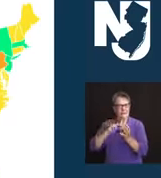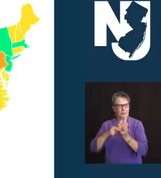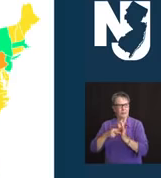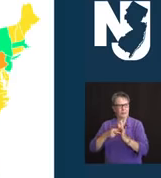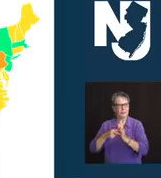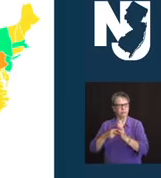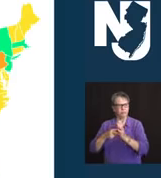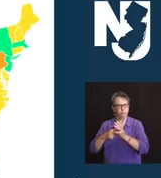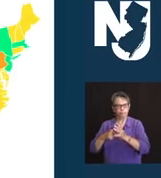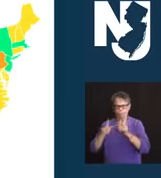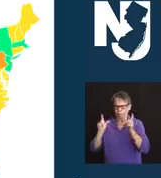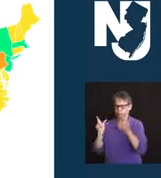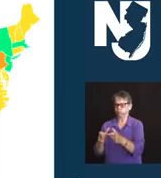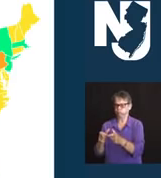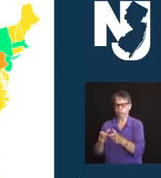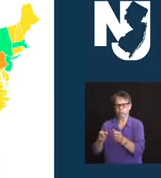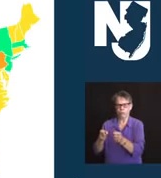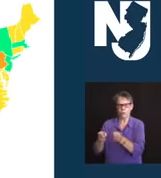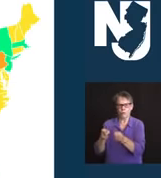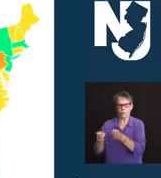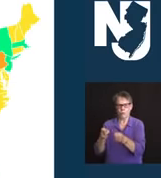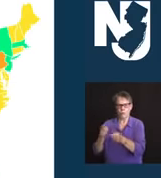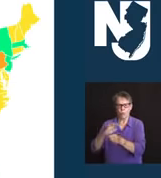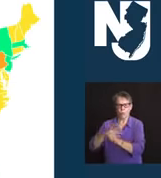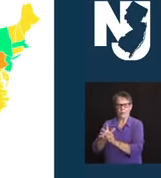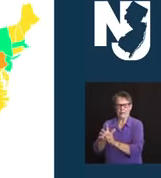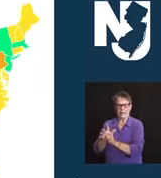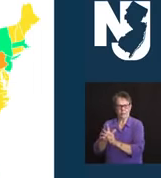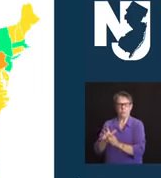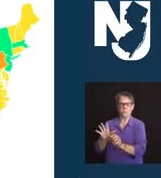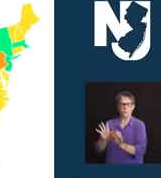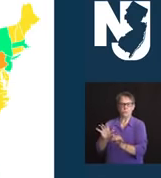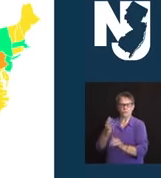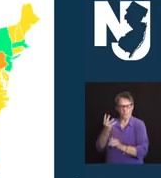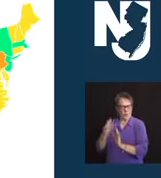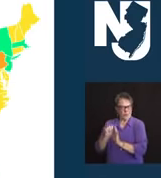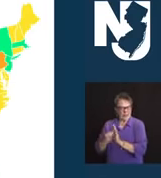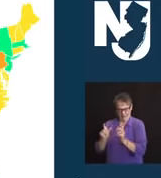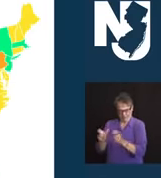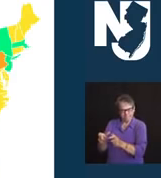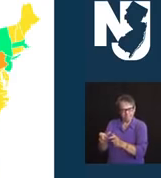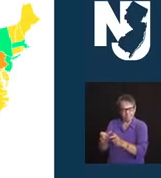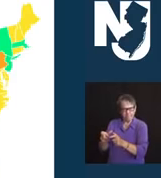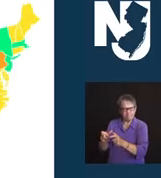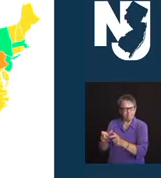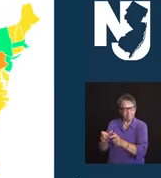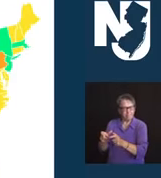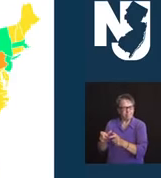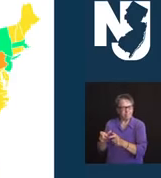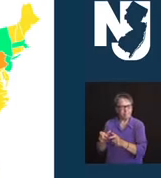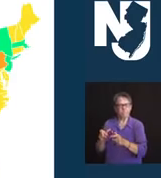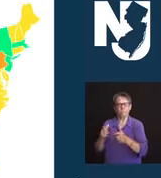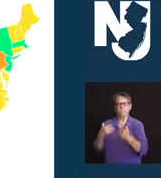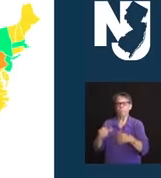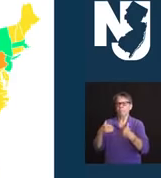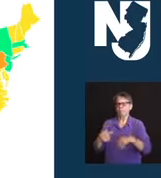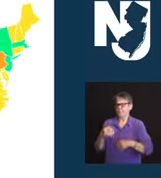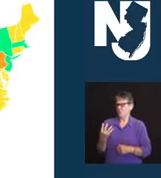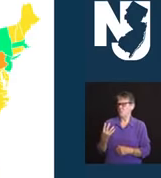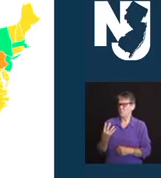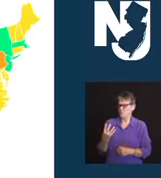to contain COVID-19. Again, one of 4 states across the entire country. In this particular analysis, it